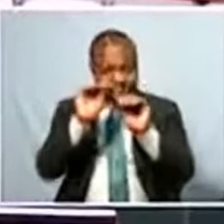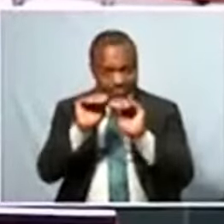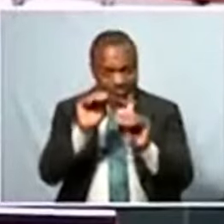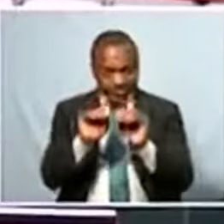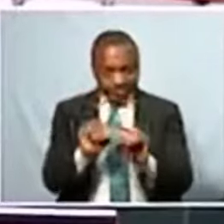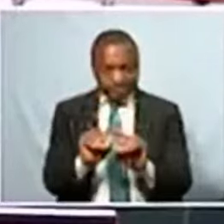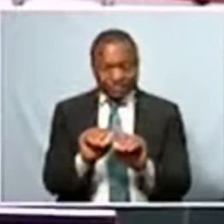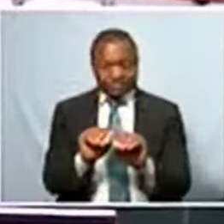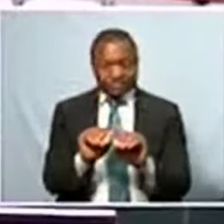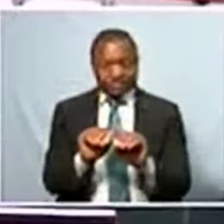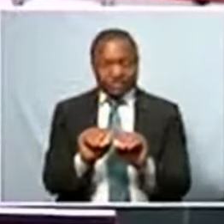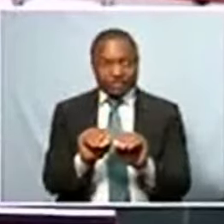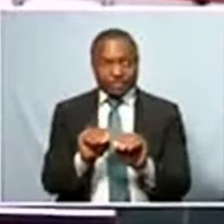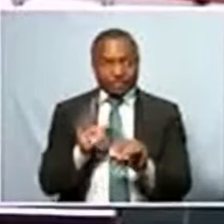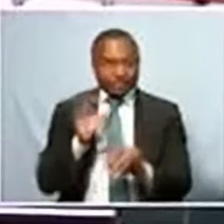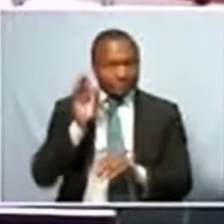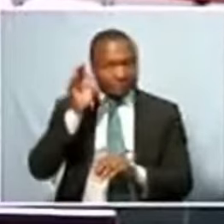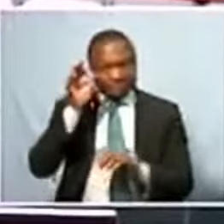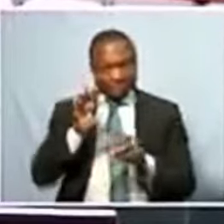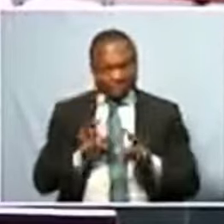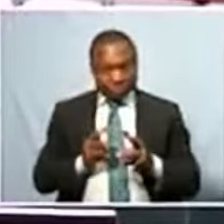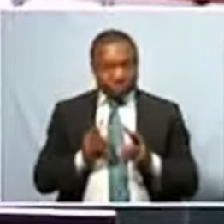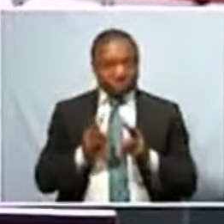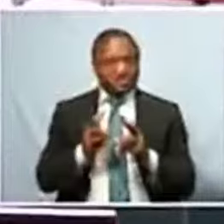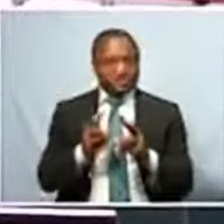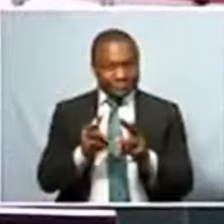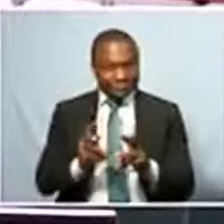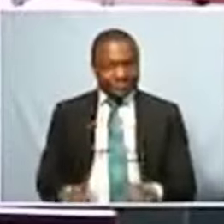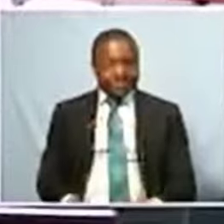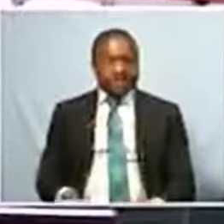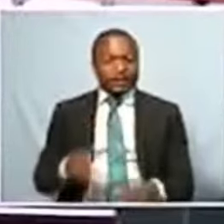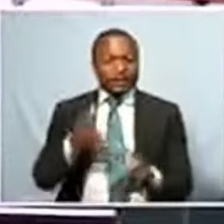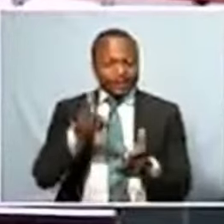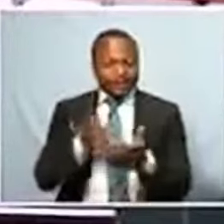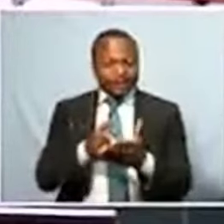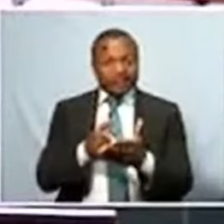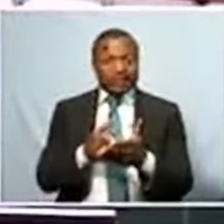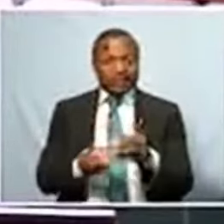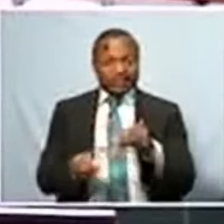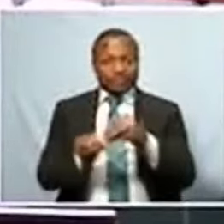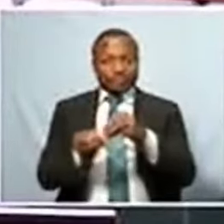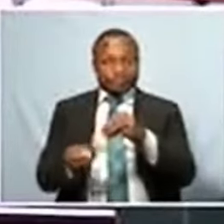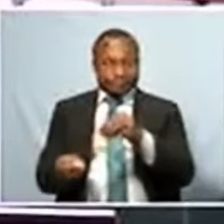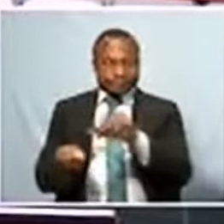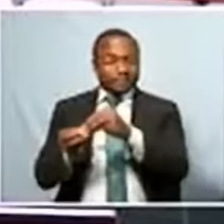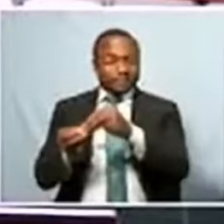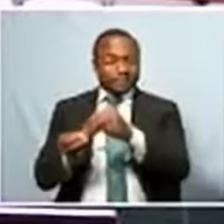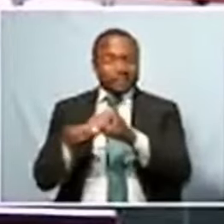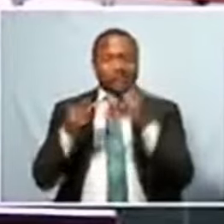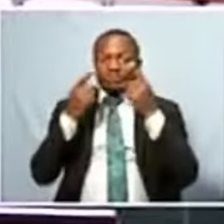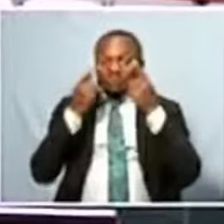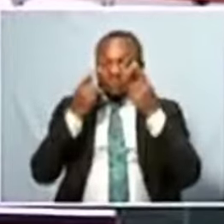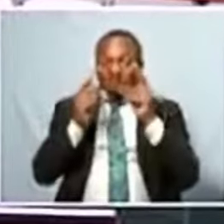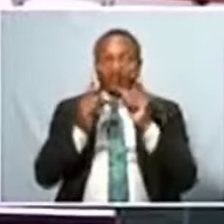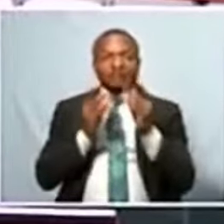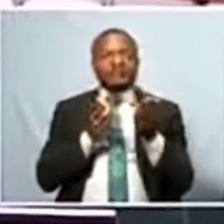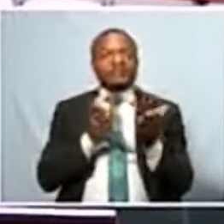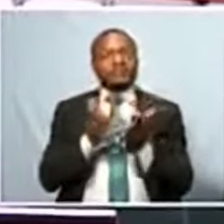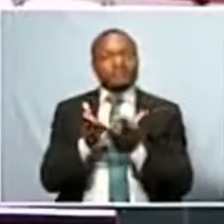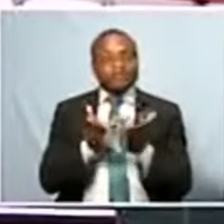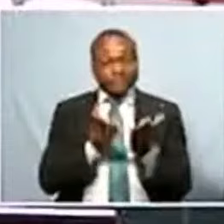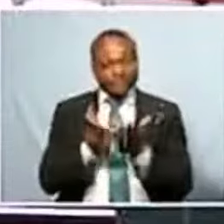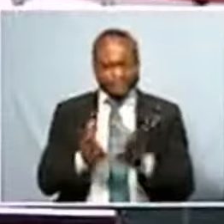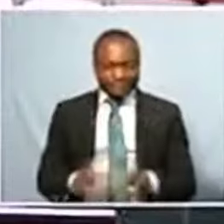overall is the future direction. And in these attachments across the public service,